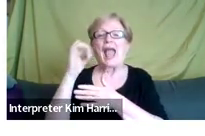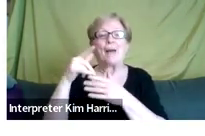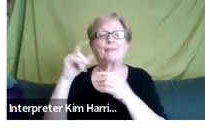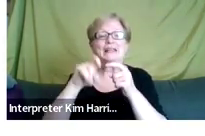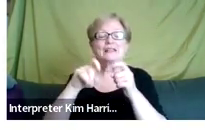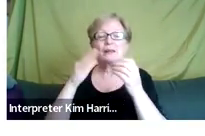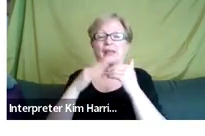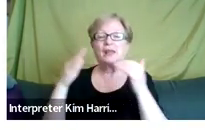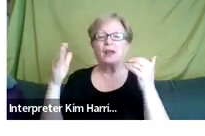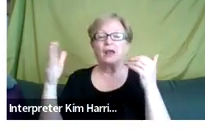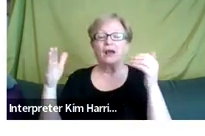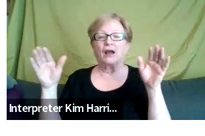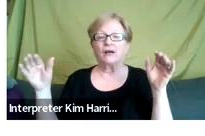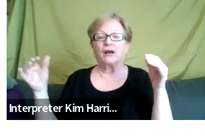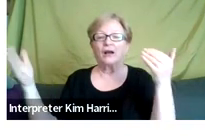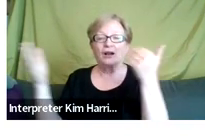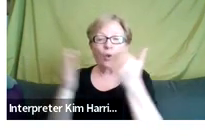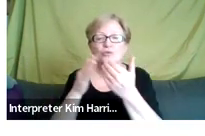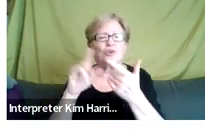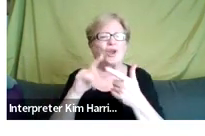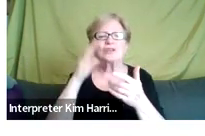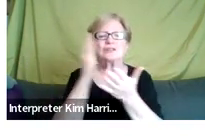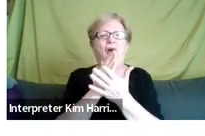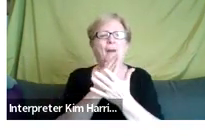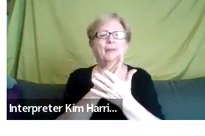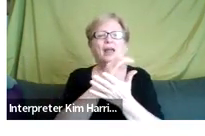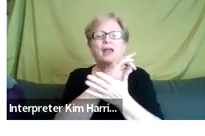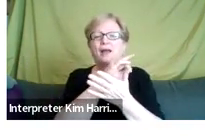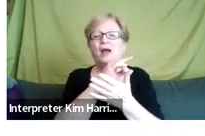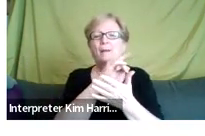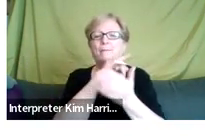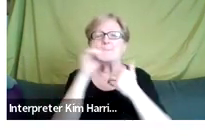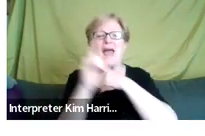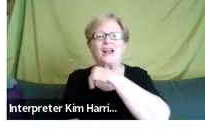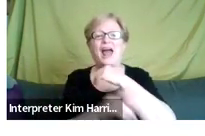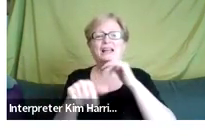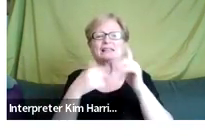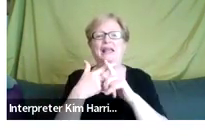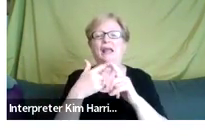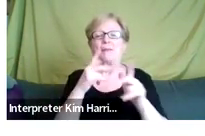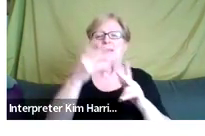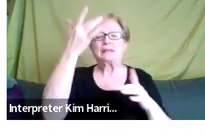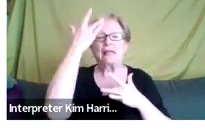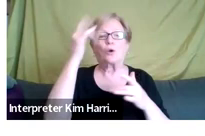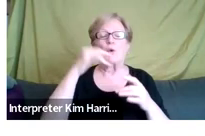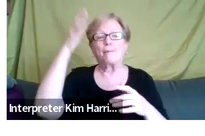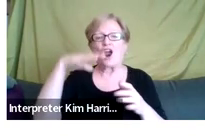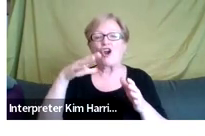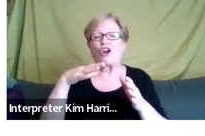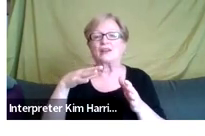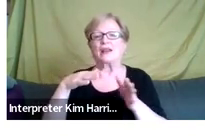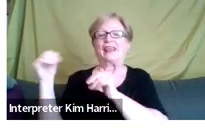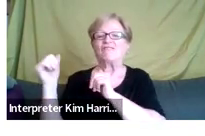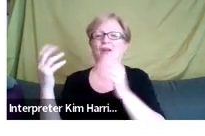corrected. Stop penalizing sick and parental leave. Oftentimes you are, you know,